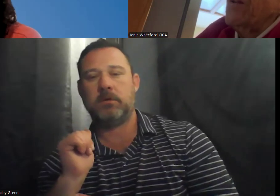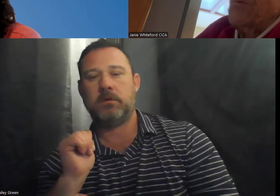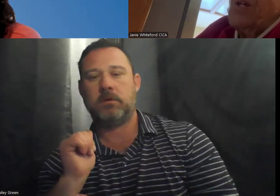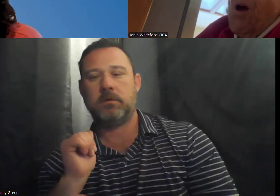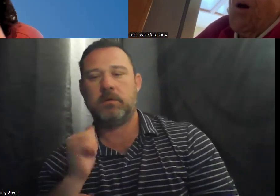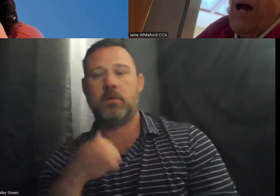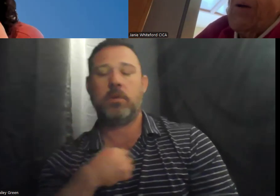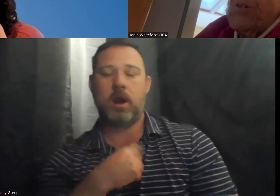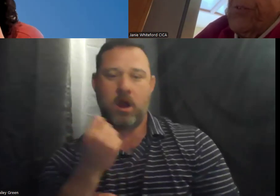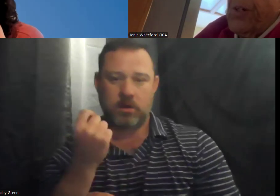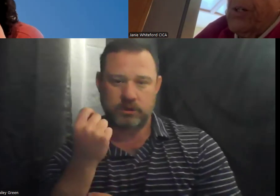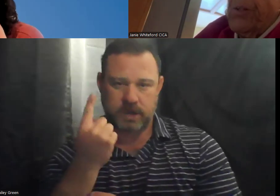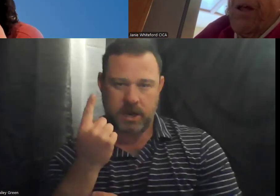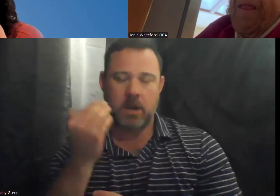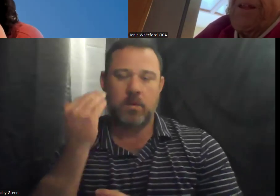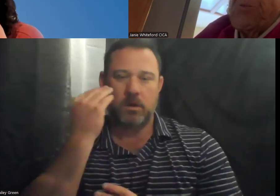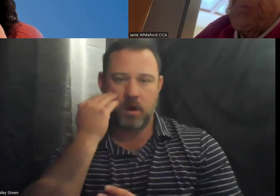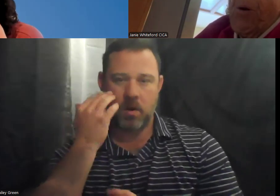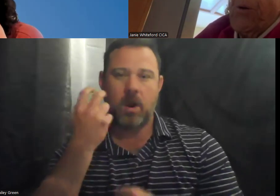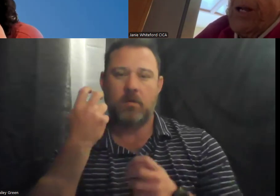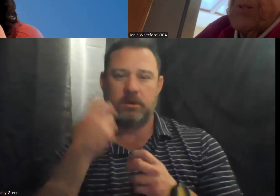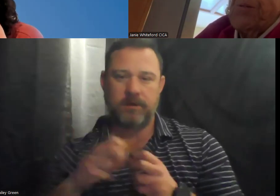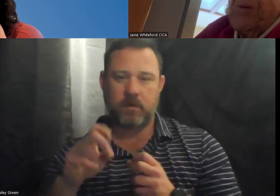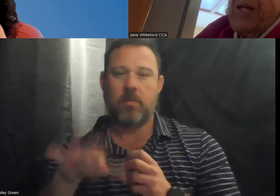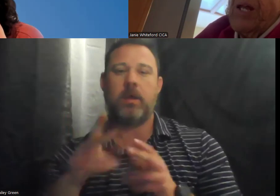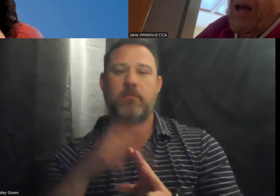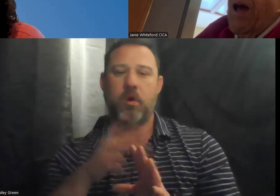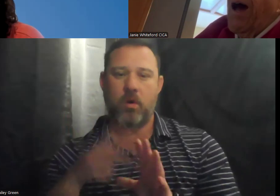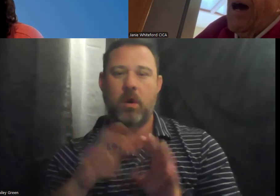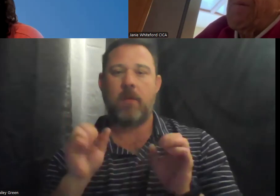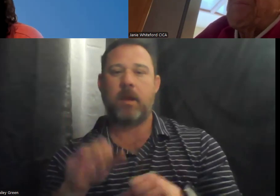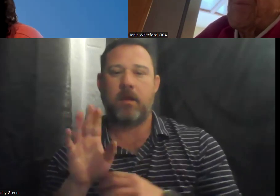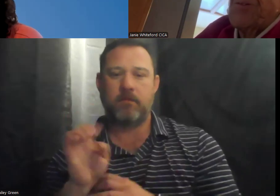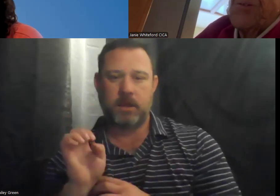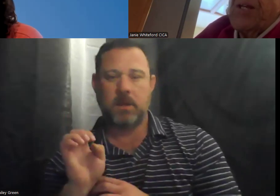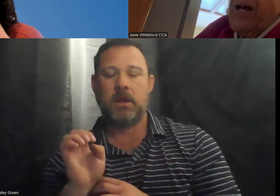understand and we know how difficult these programs can be.